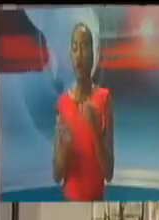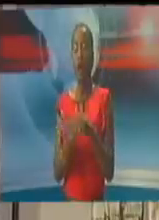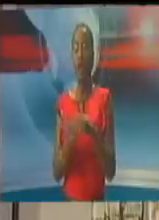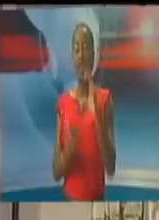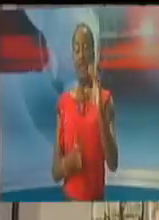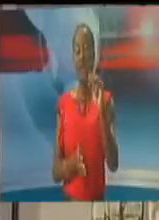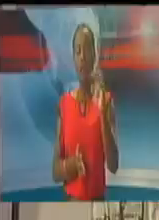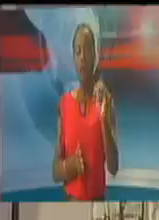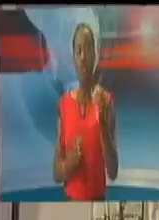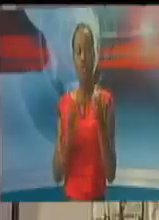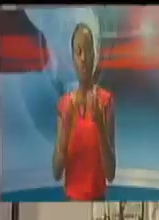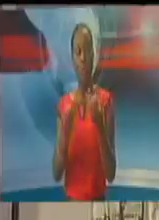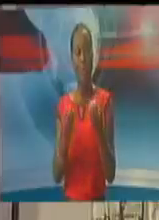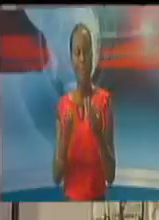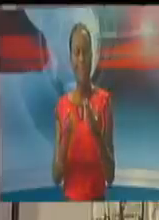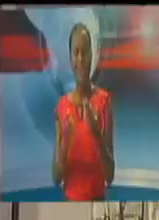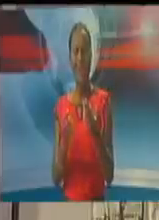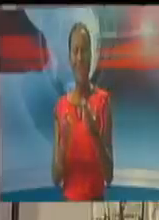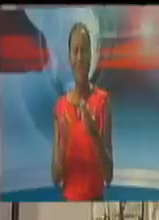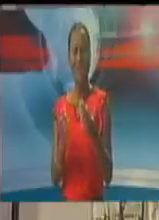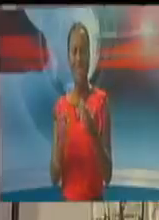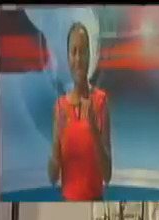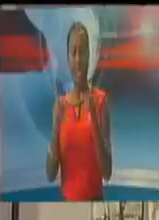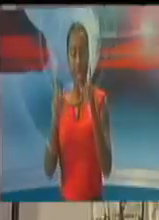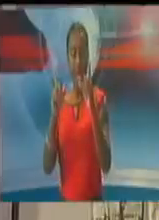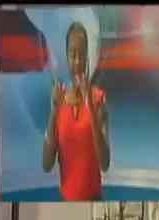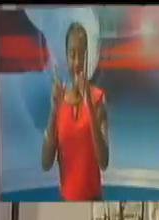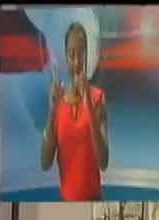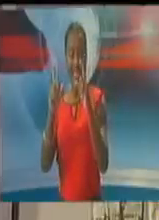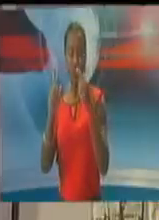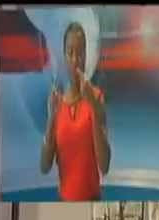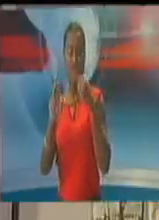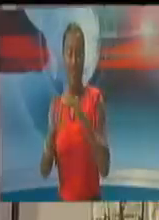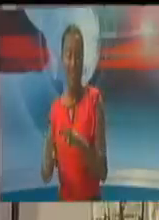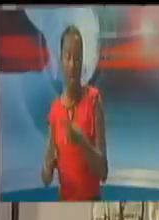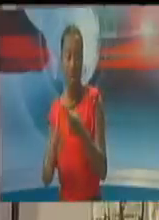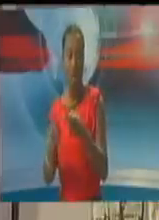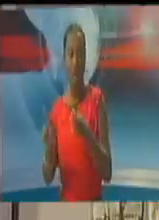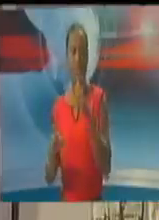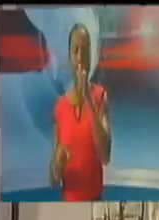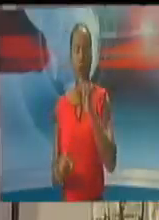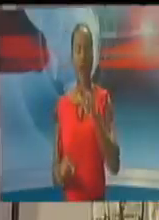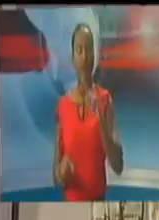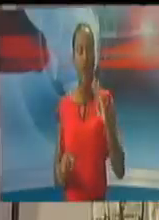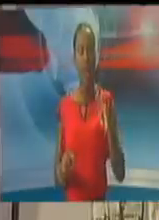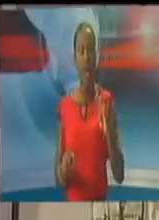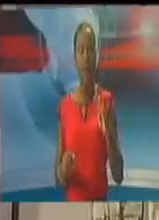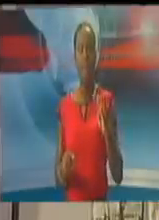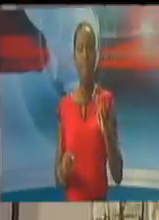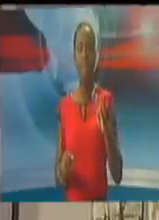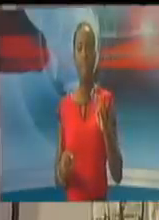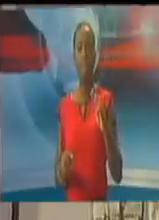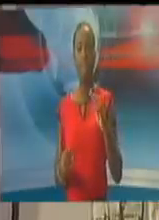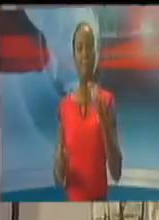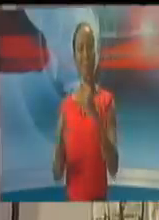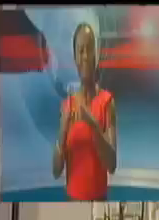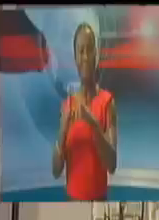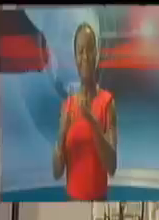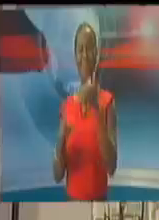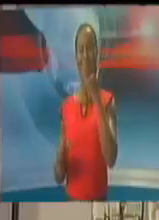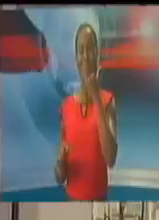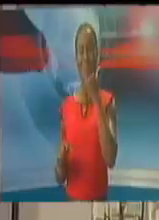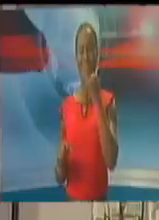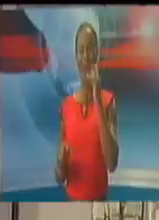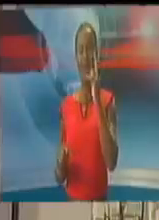many results from private labs come back with false negatives. This is a clear indication of what a false negative can